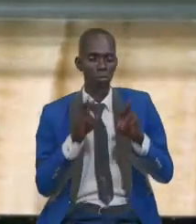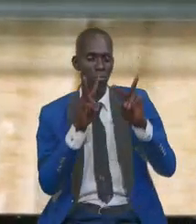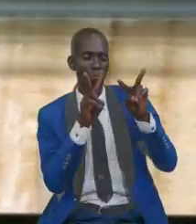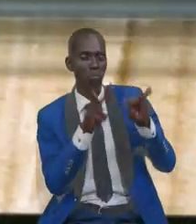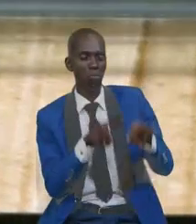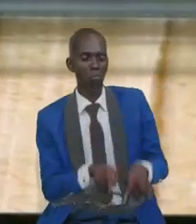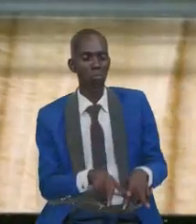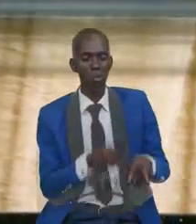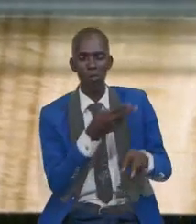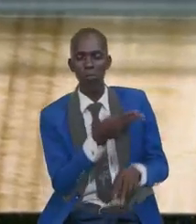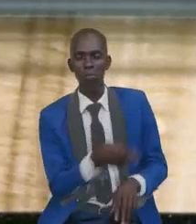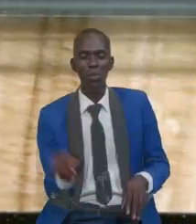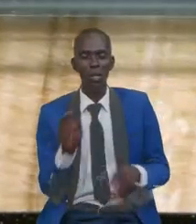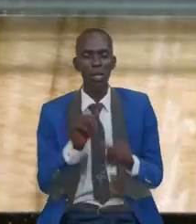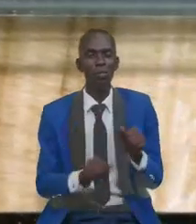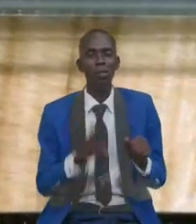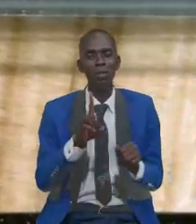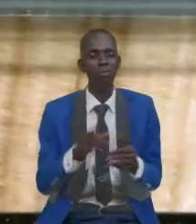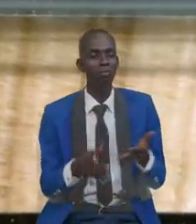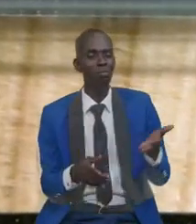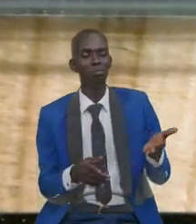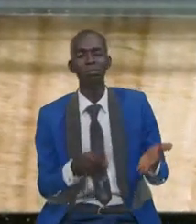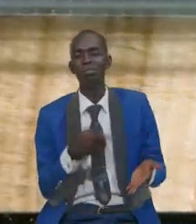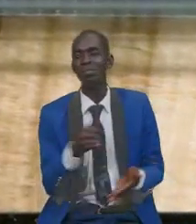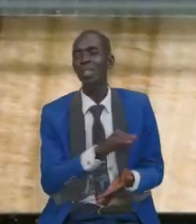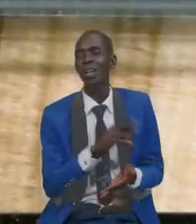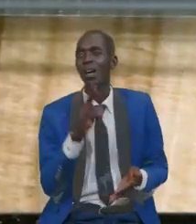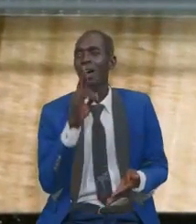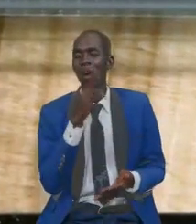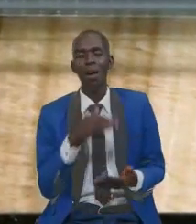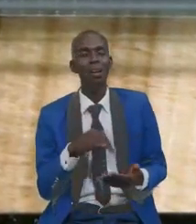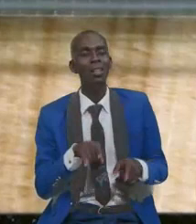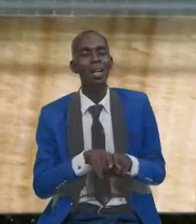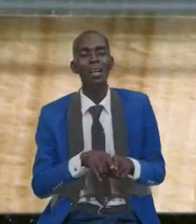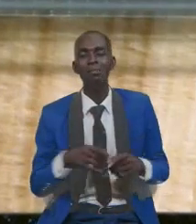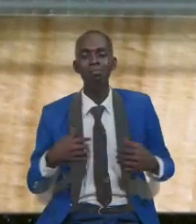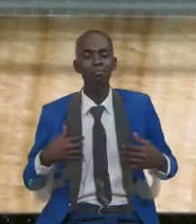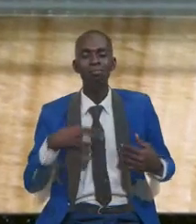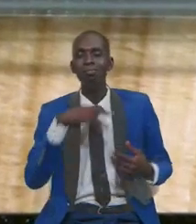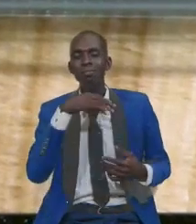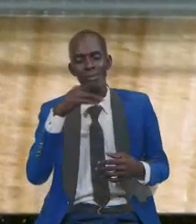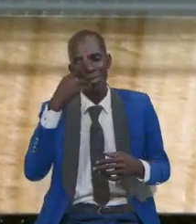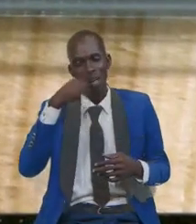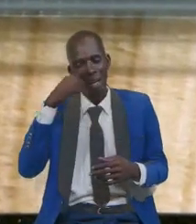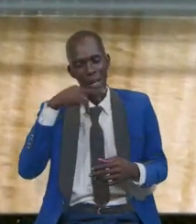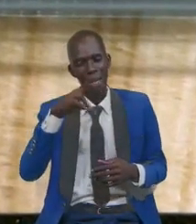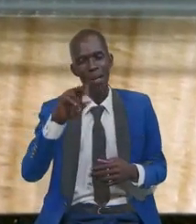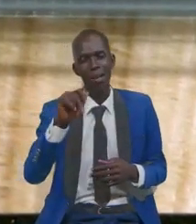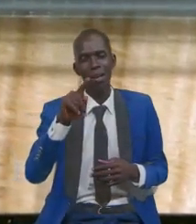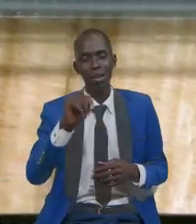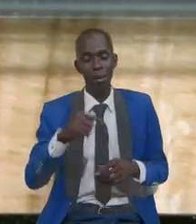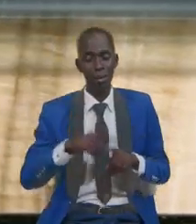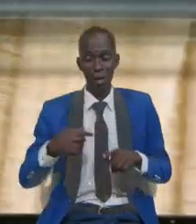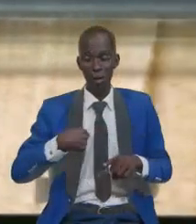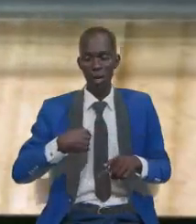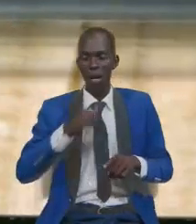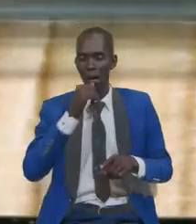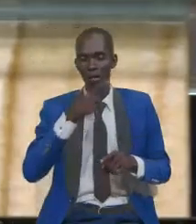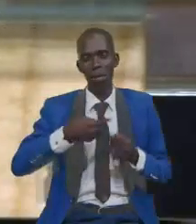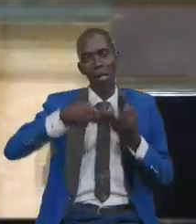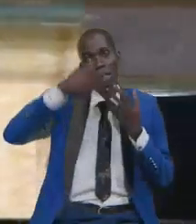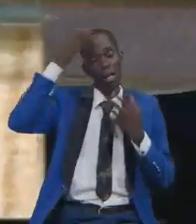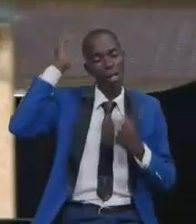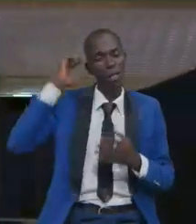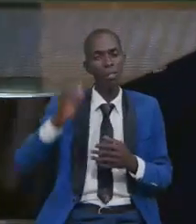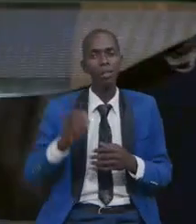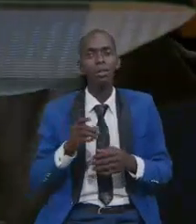other person as if they are rats, but he is the lion, he is the elephant. He says, so